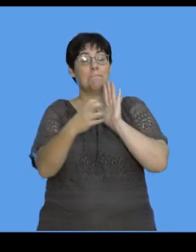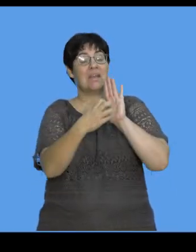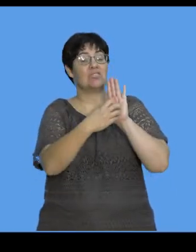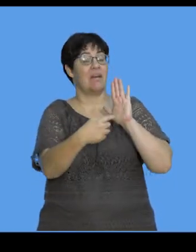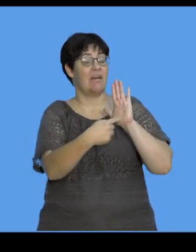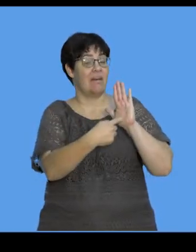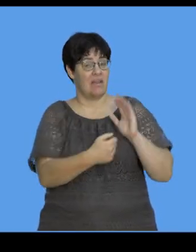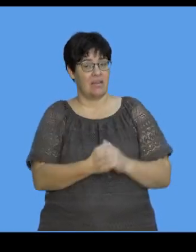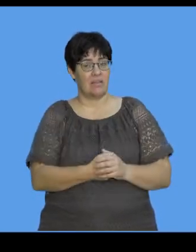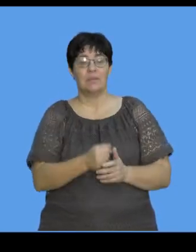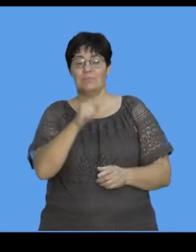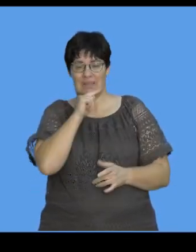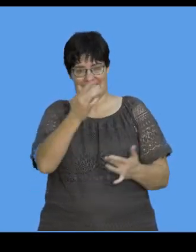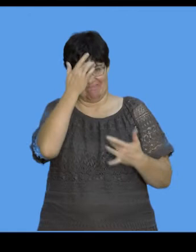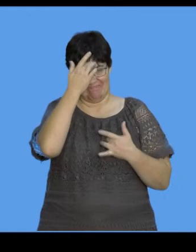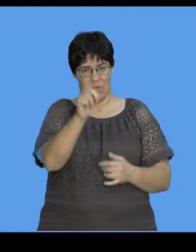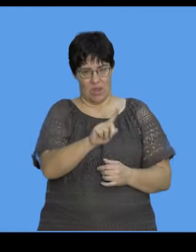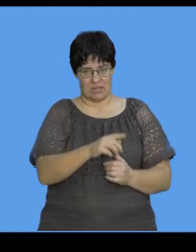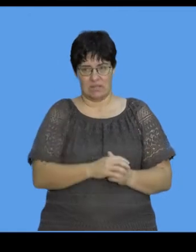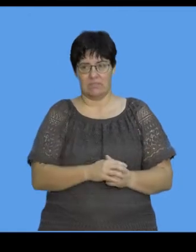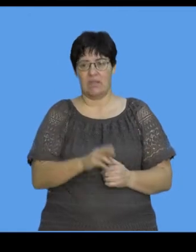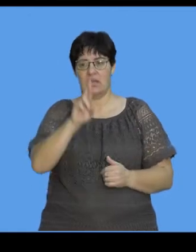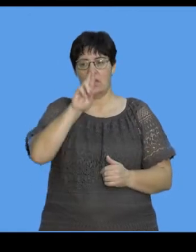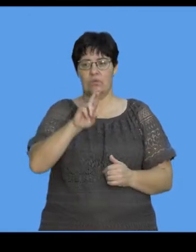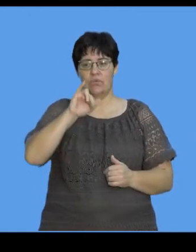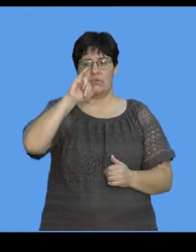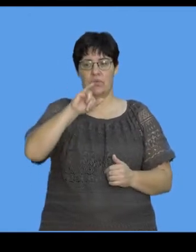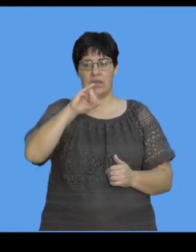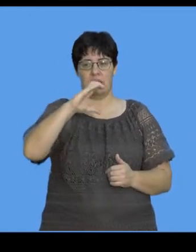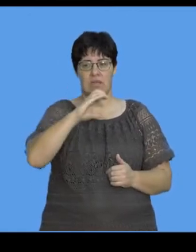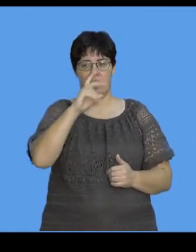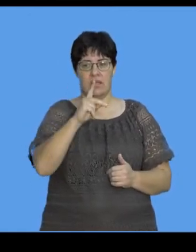here, right, is a condition called rickets.